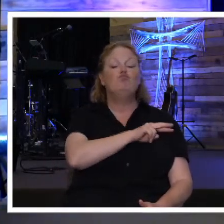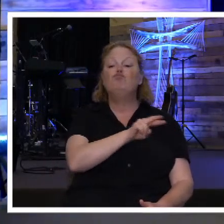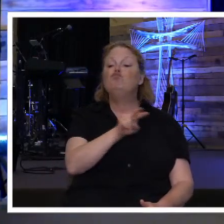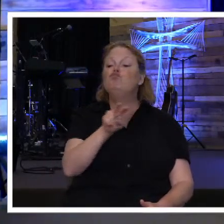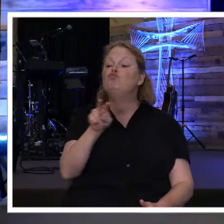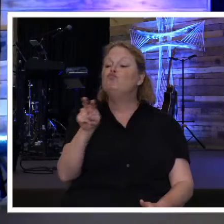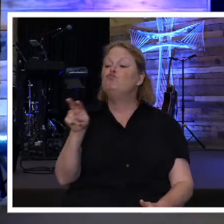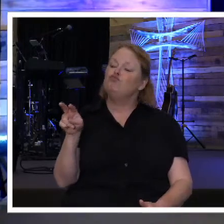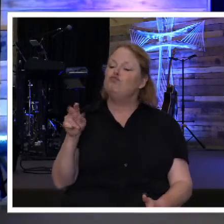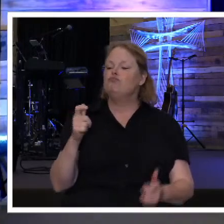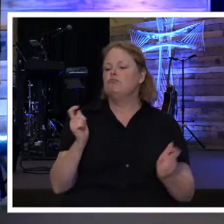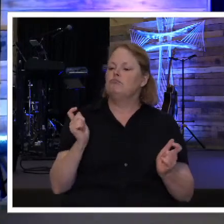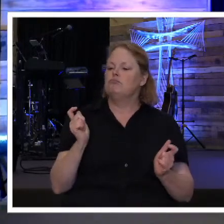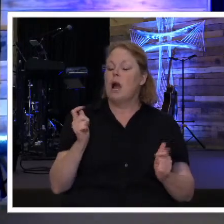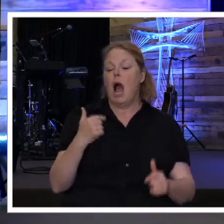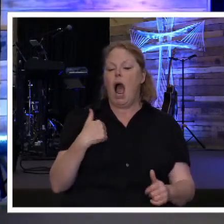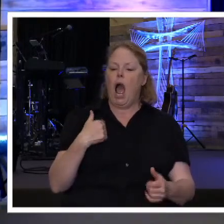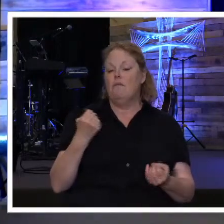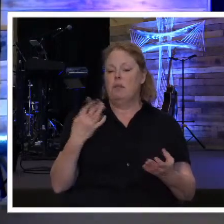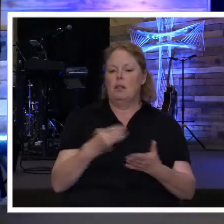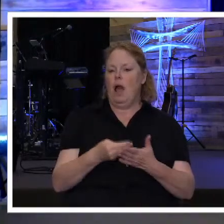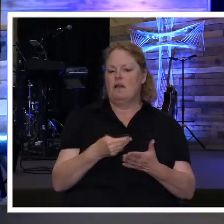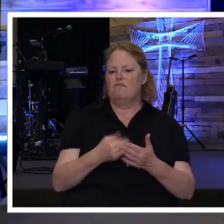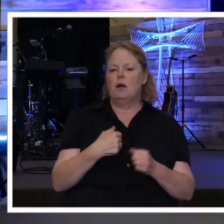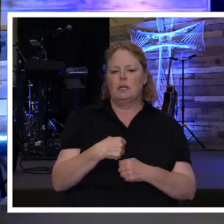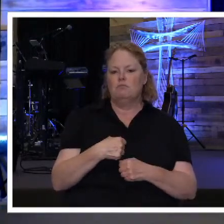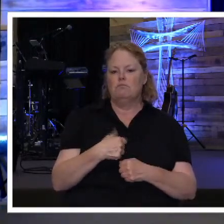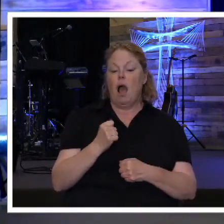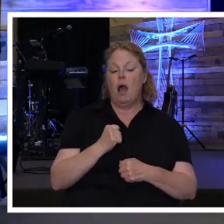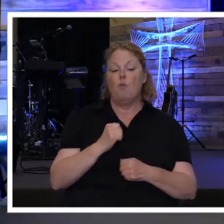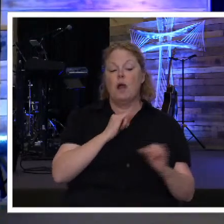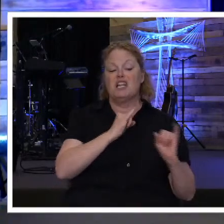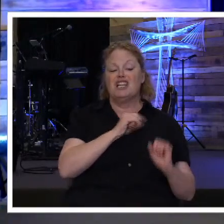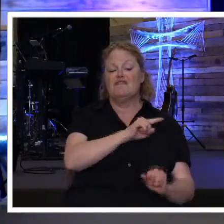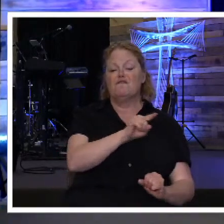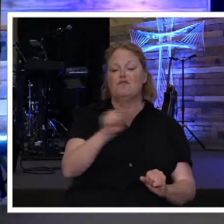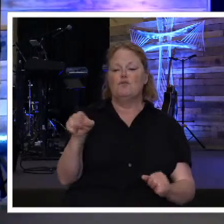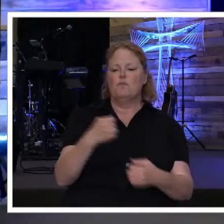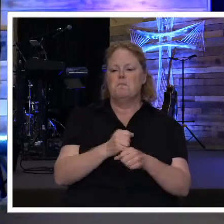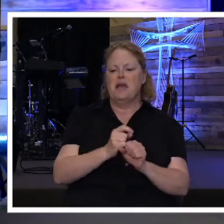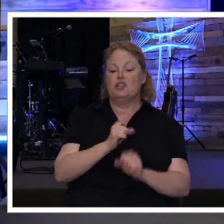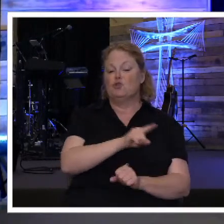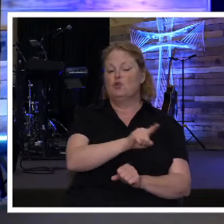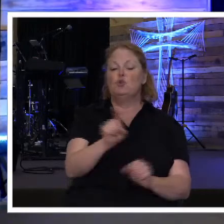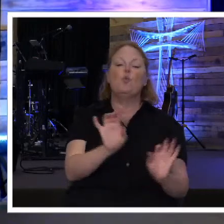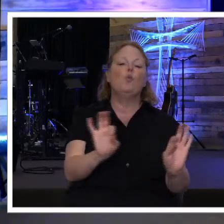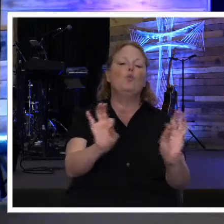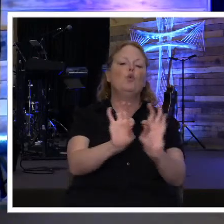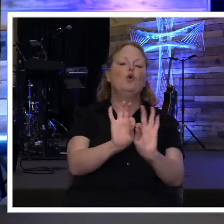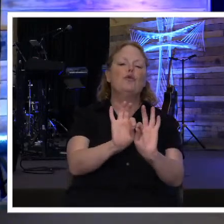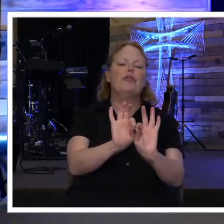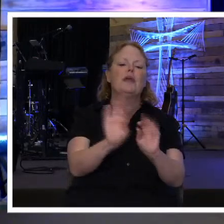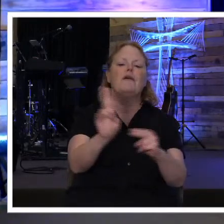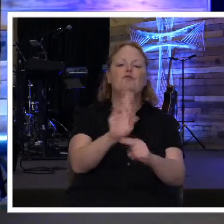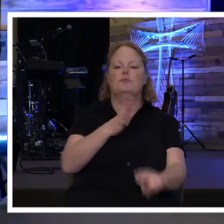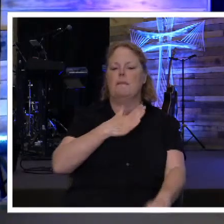as he sees us, and he said, I have a lot of resources, and I want to interview each of you to make sure that you are worthy of my